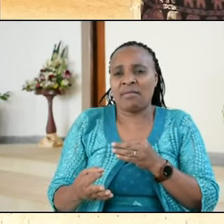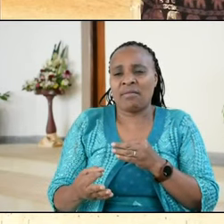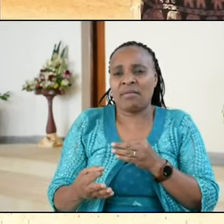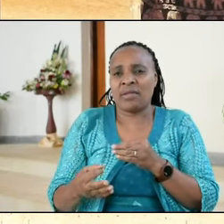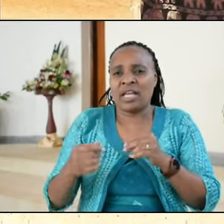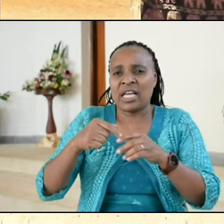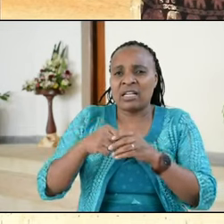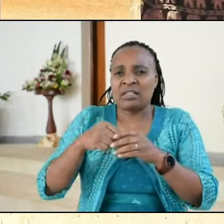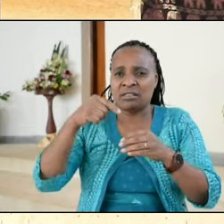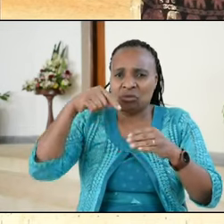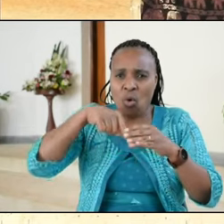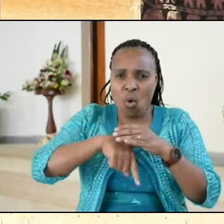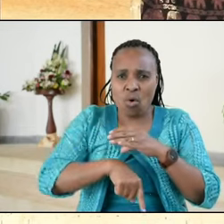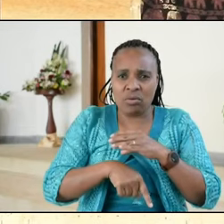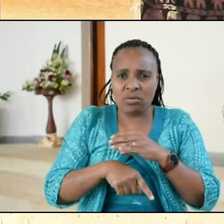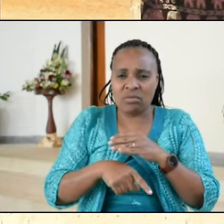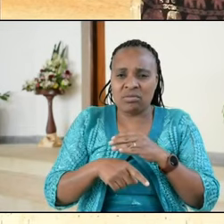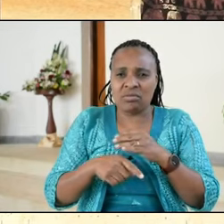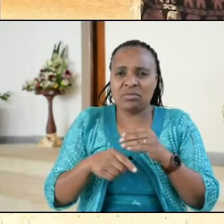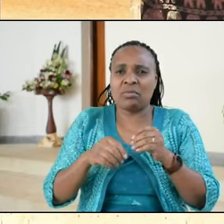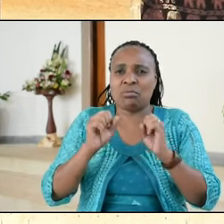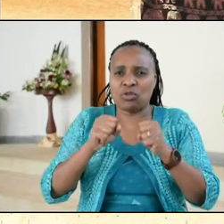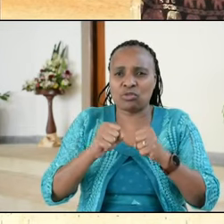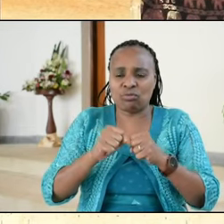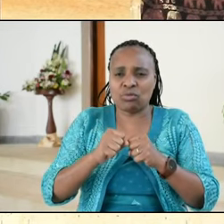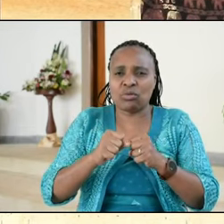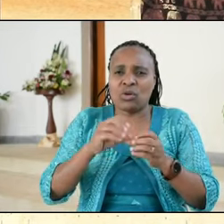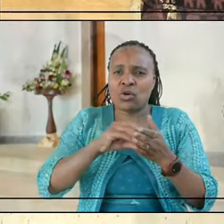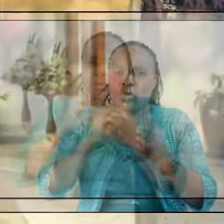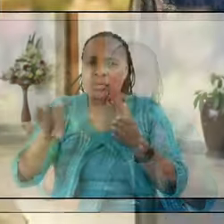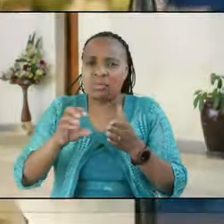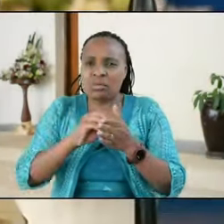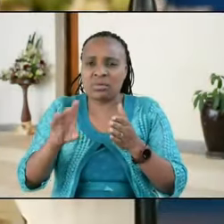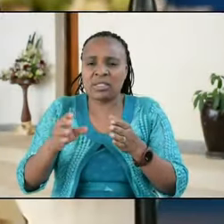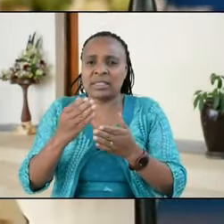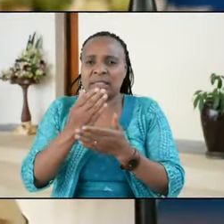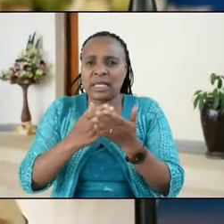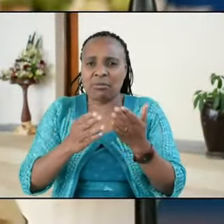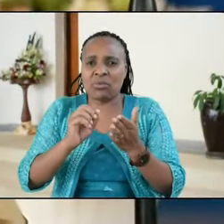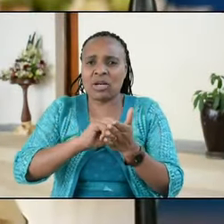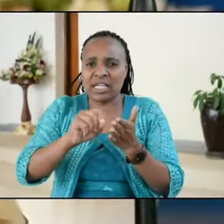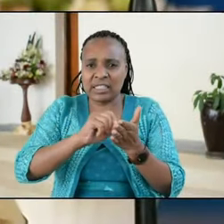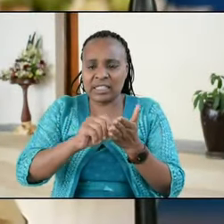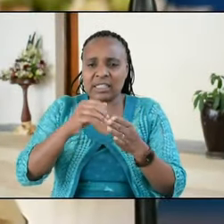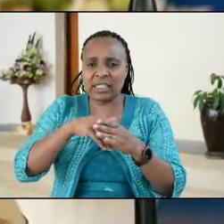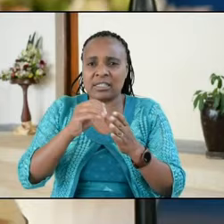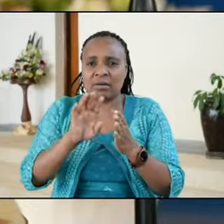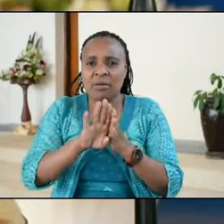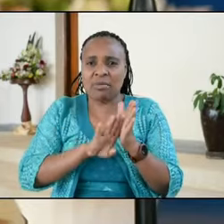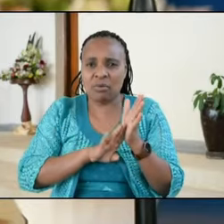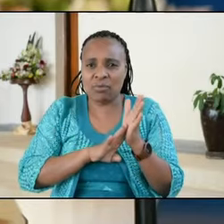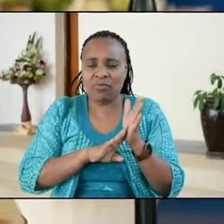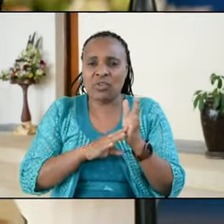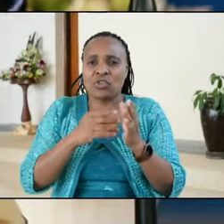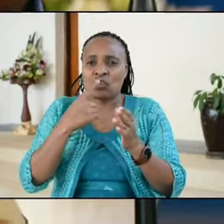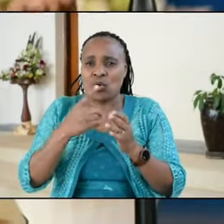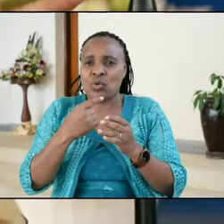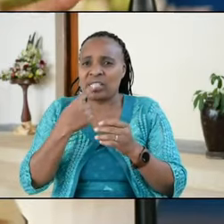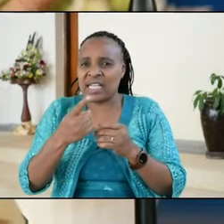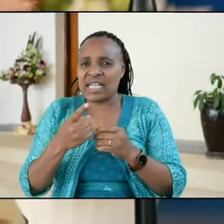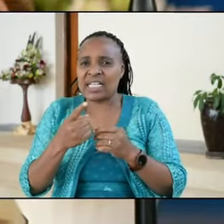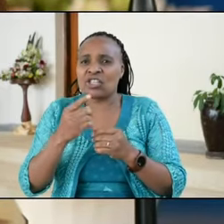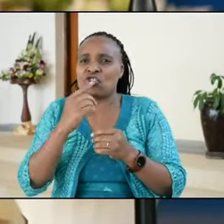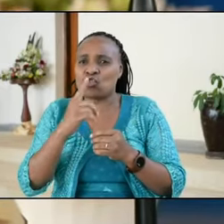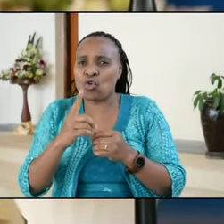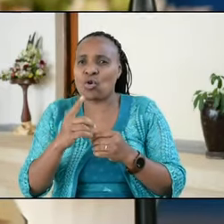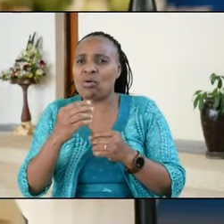the pitfall of elevating some writings above the Bible, so that we say, oh, so-and-so